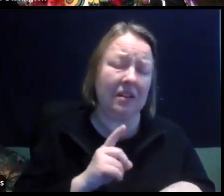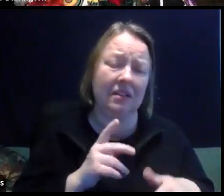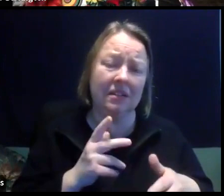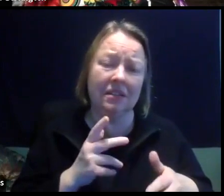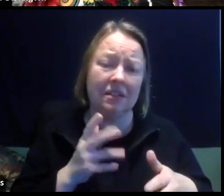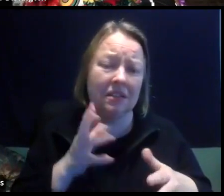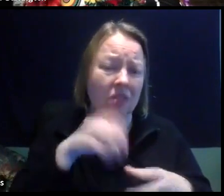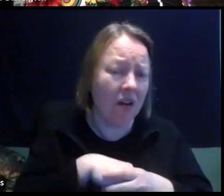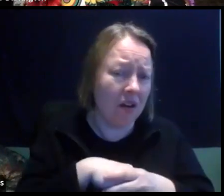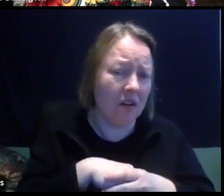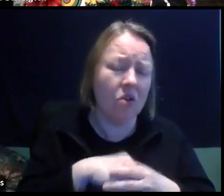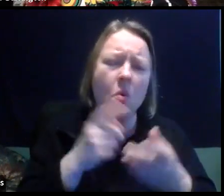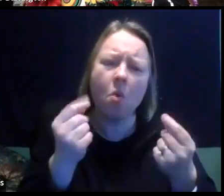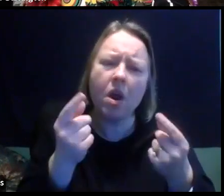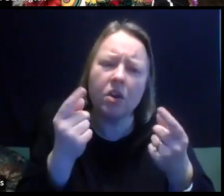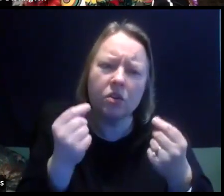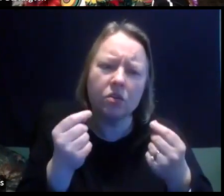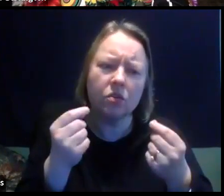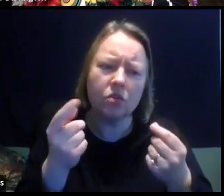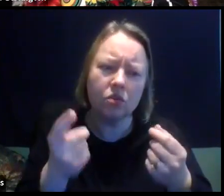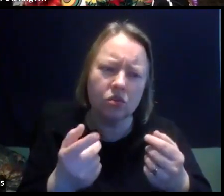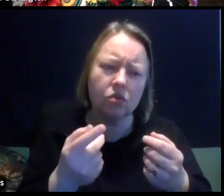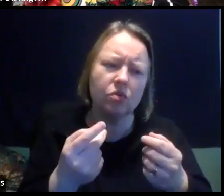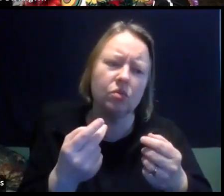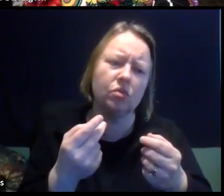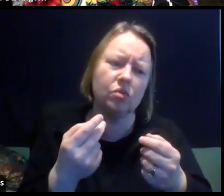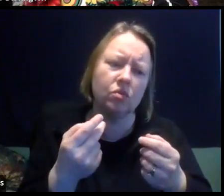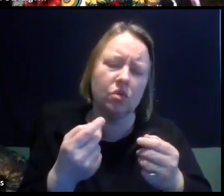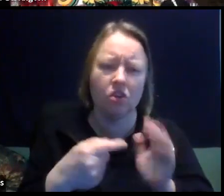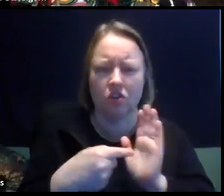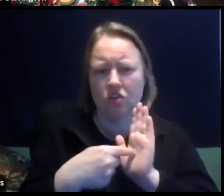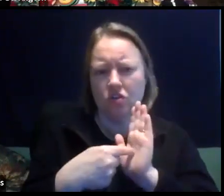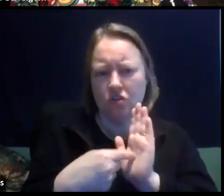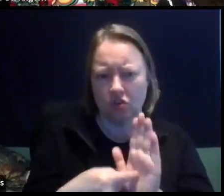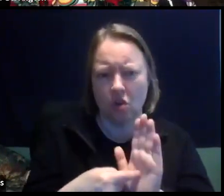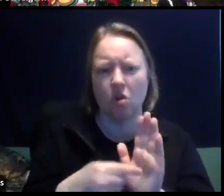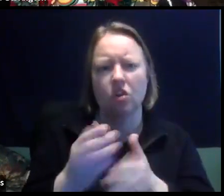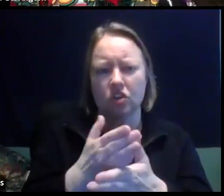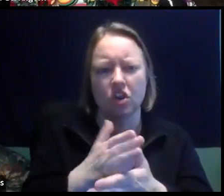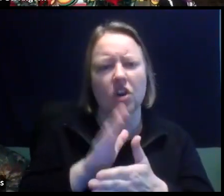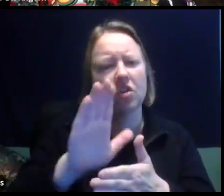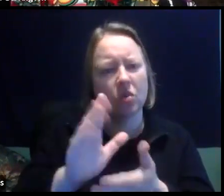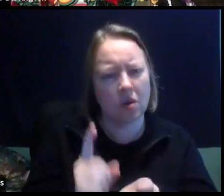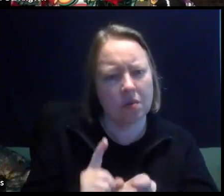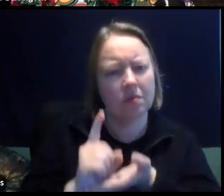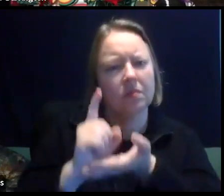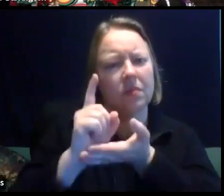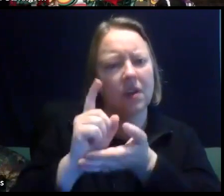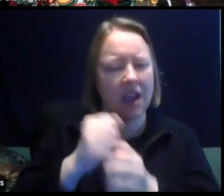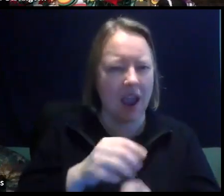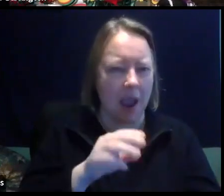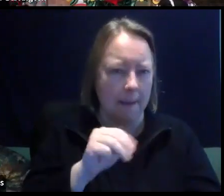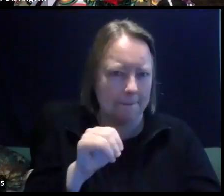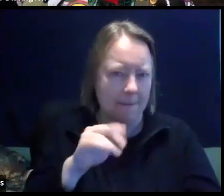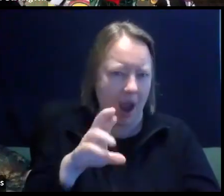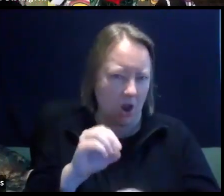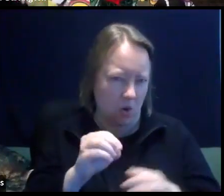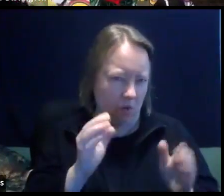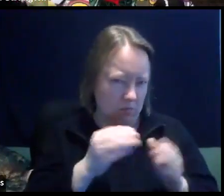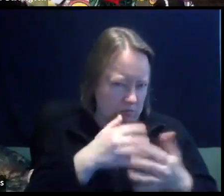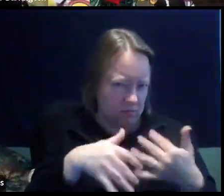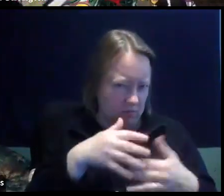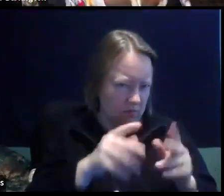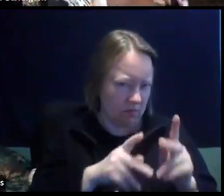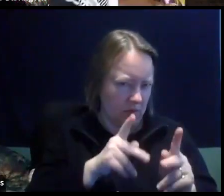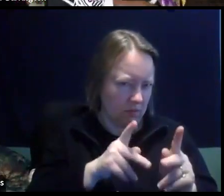want to do to exercise that level of privilege that you have at the micro level? Does it show up as